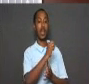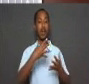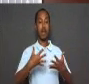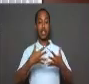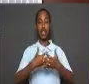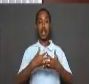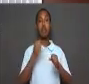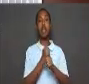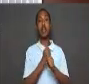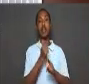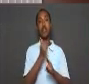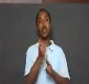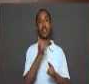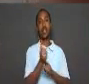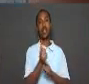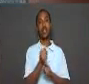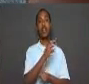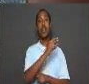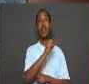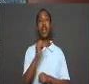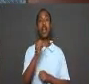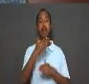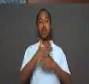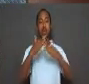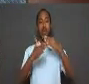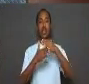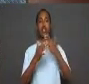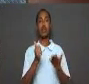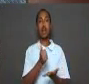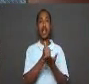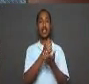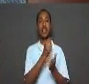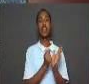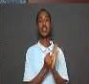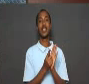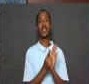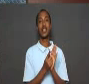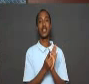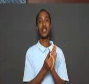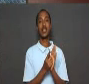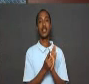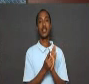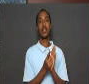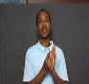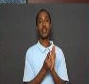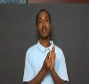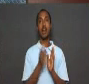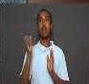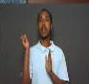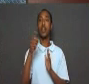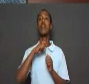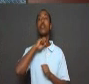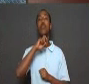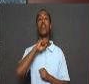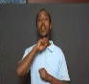and machinery are made of steel, and building supplies such as framing,